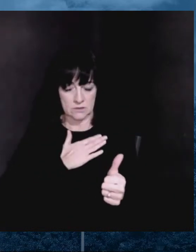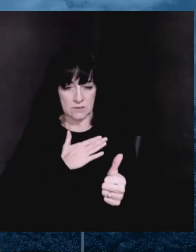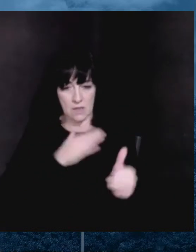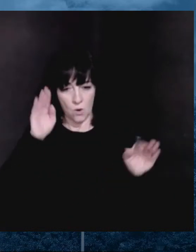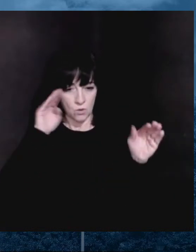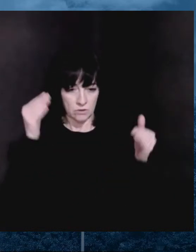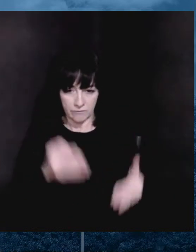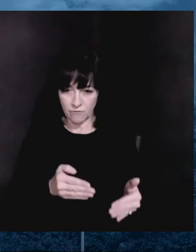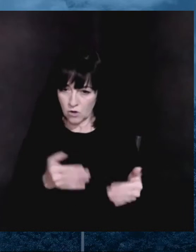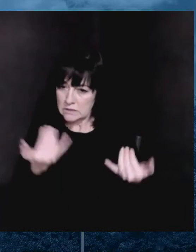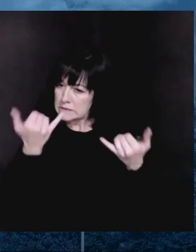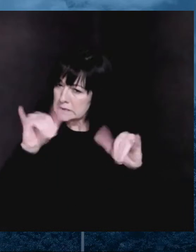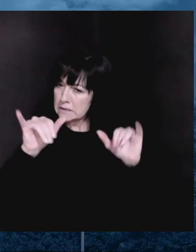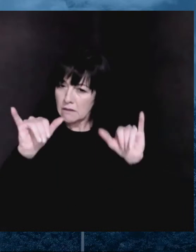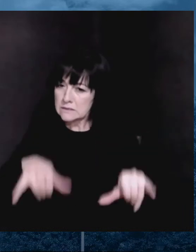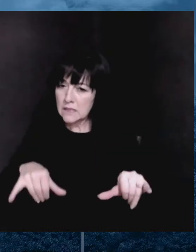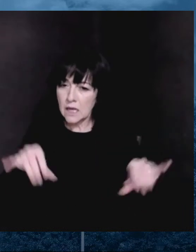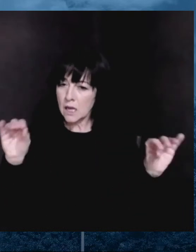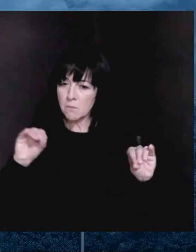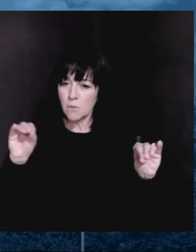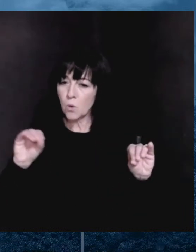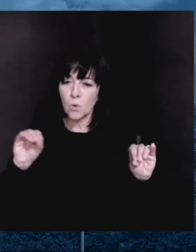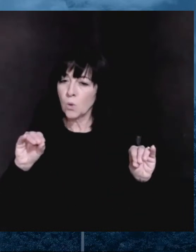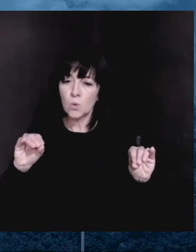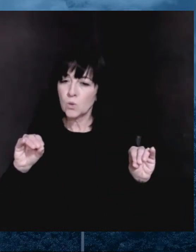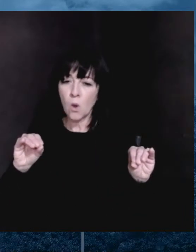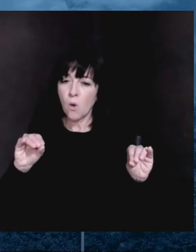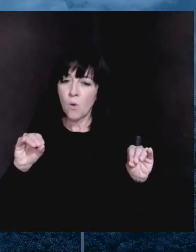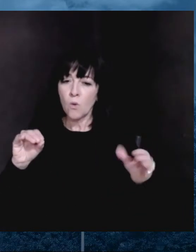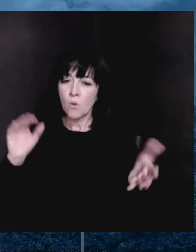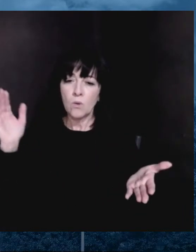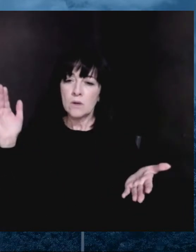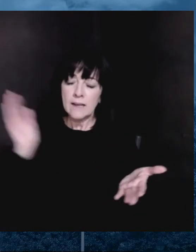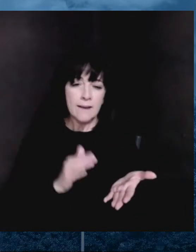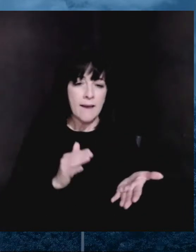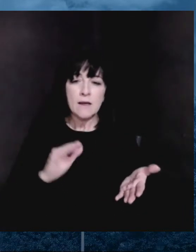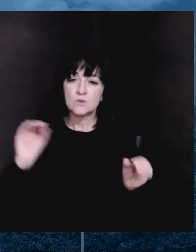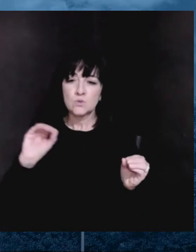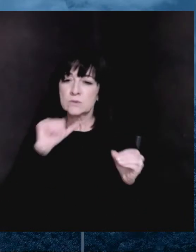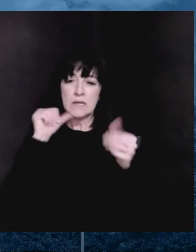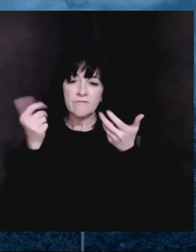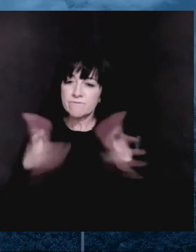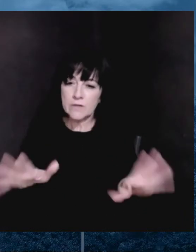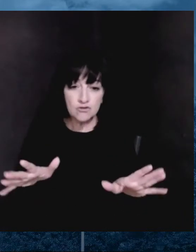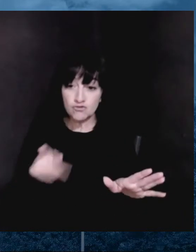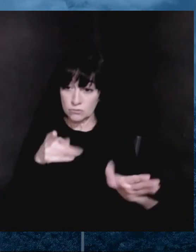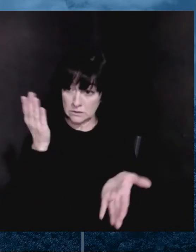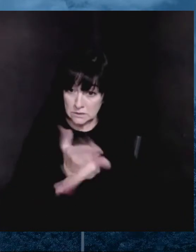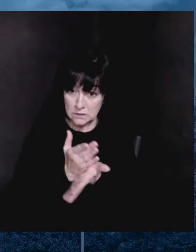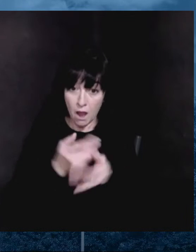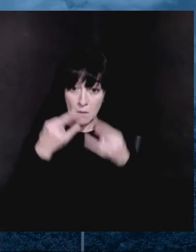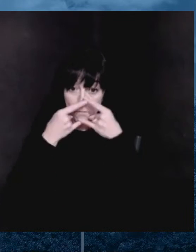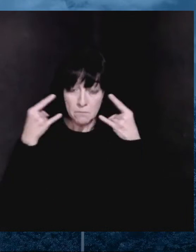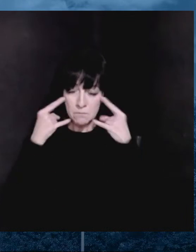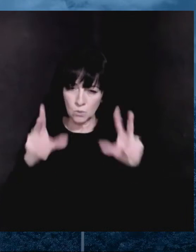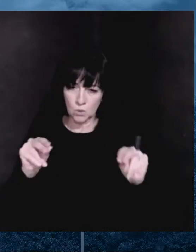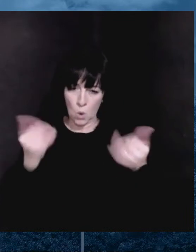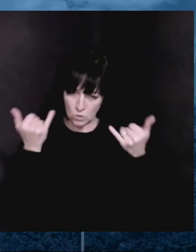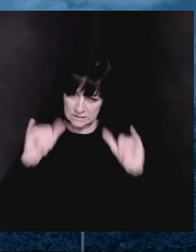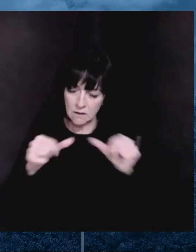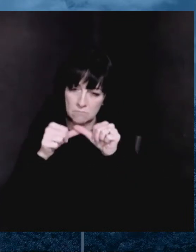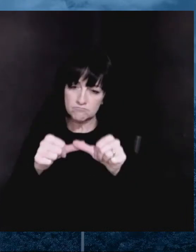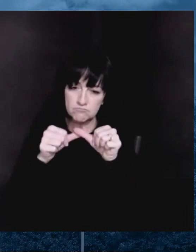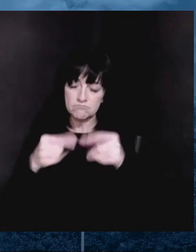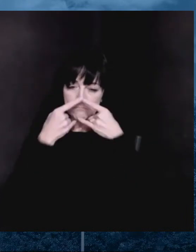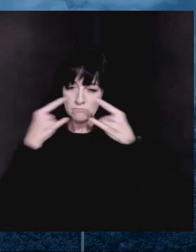social distancing work for this variant as well. So we really have to stay the course, and we'll keep our